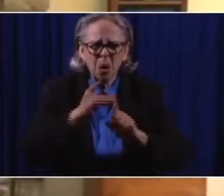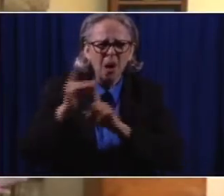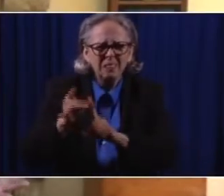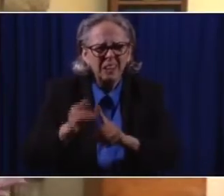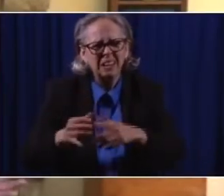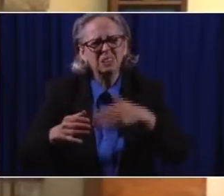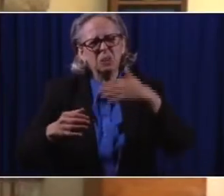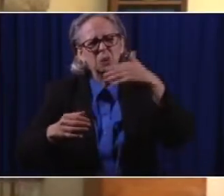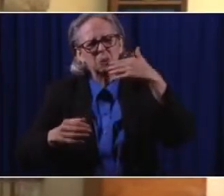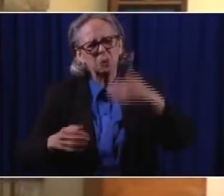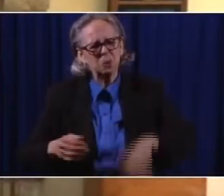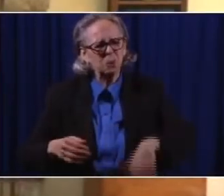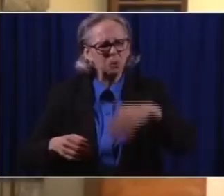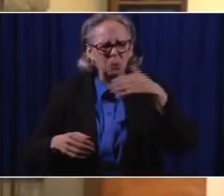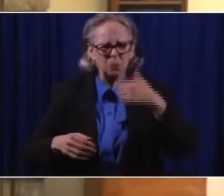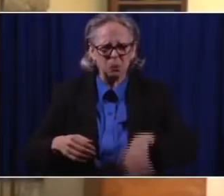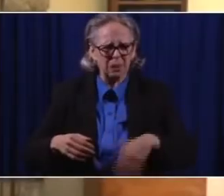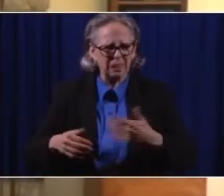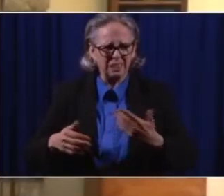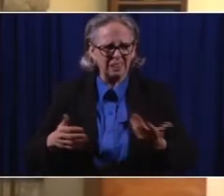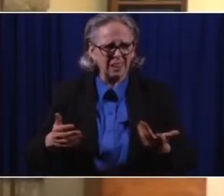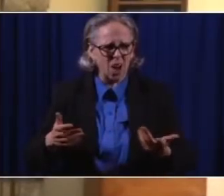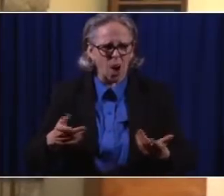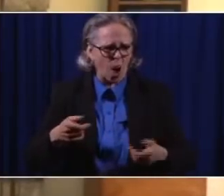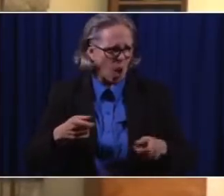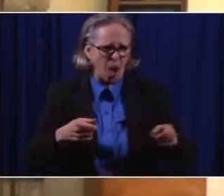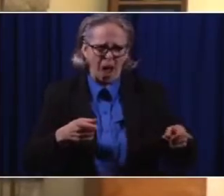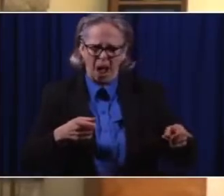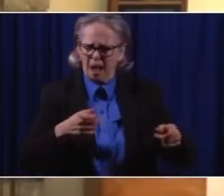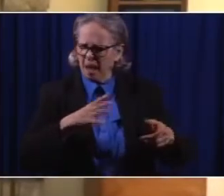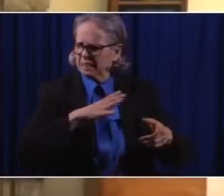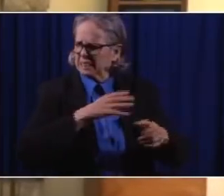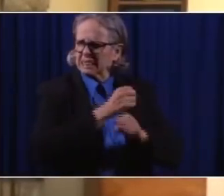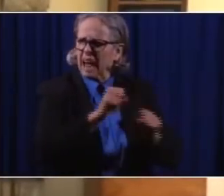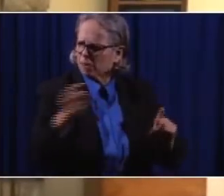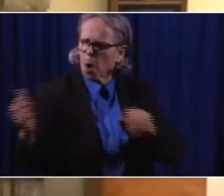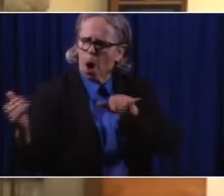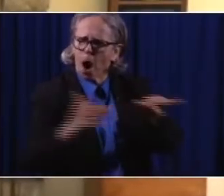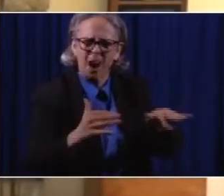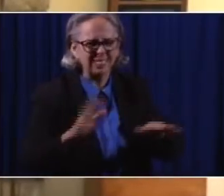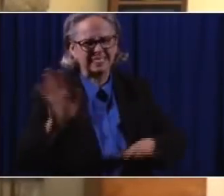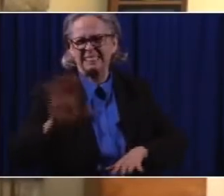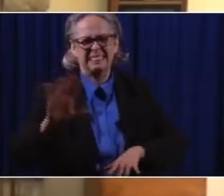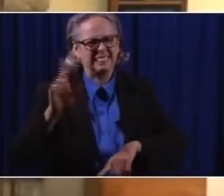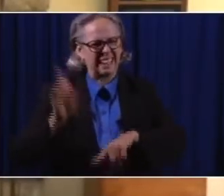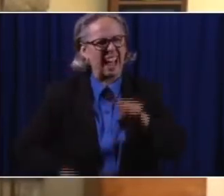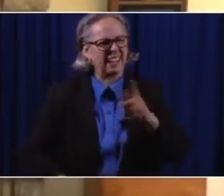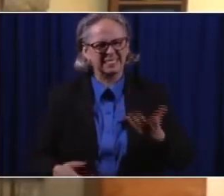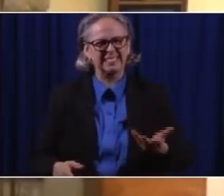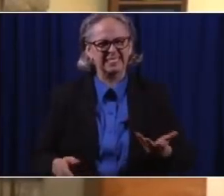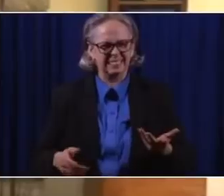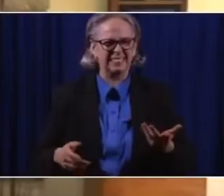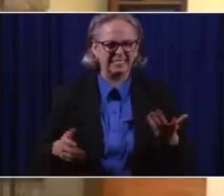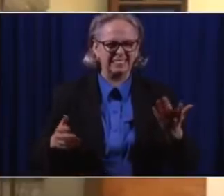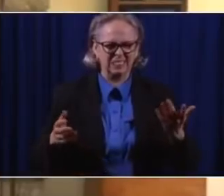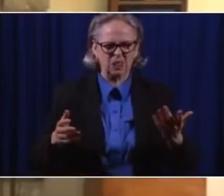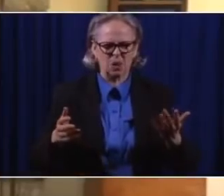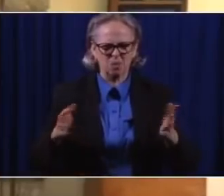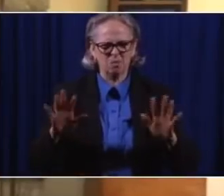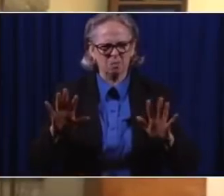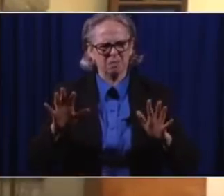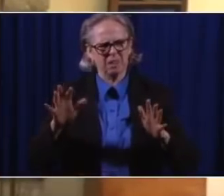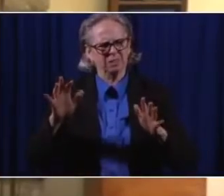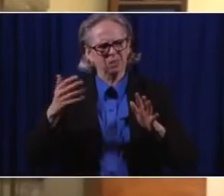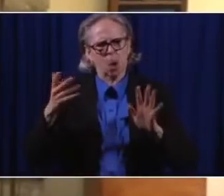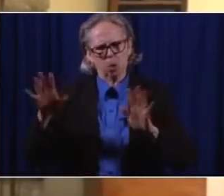of the nurses from this part of the state come over to this part. We can't do that. So this is managed very well